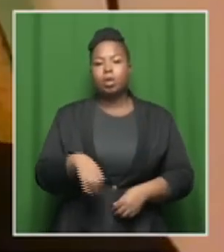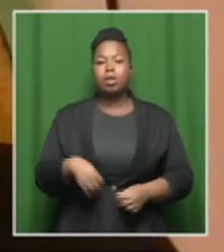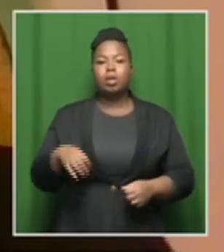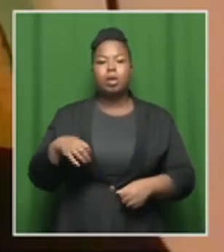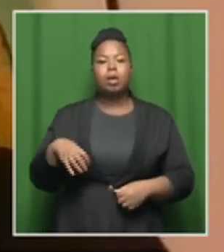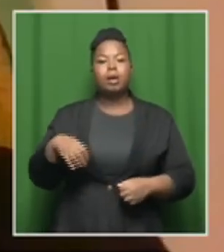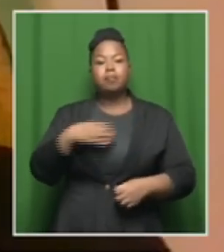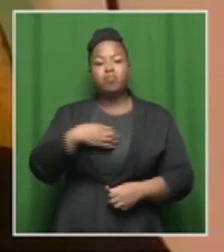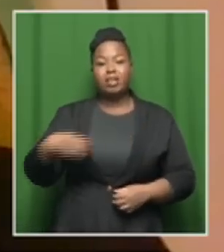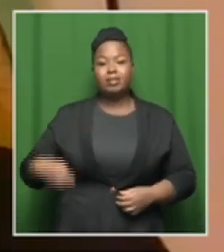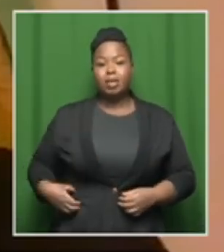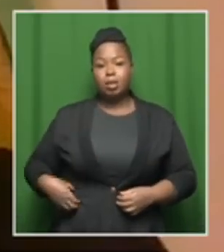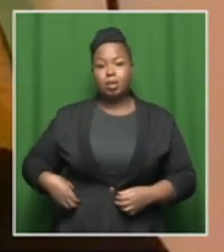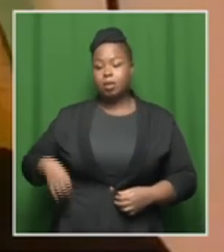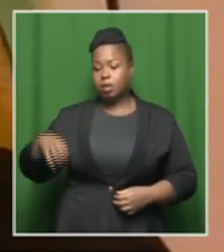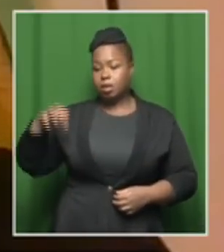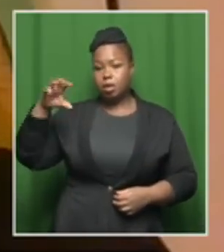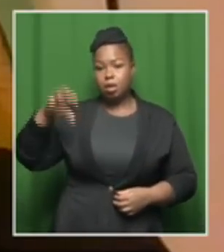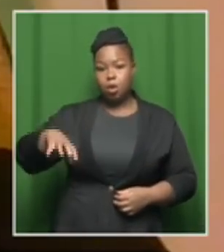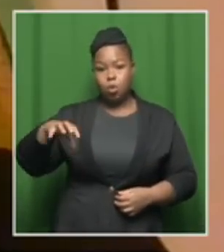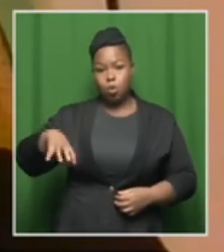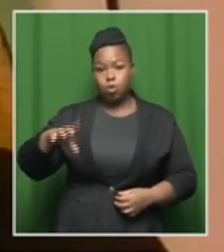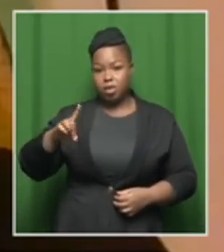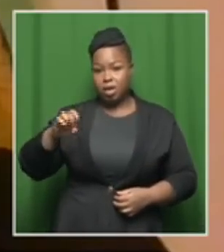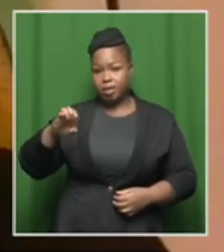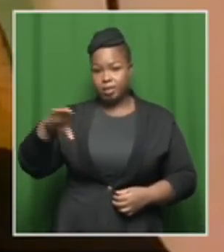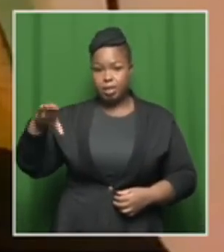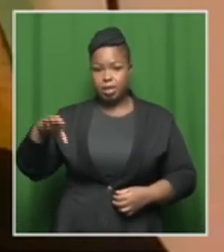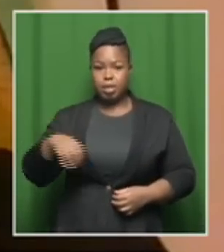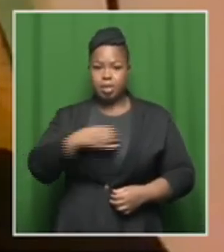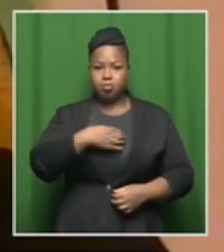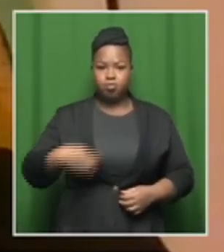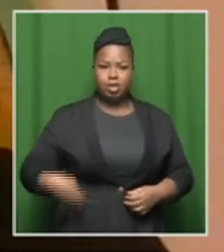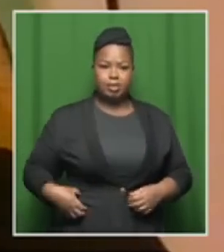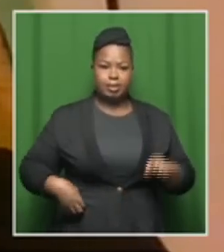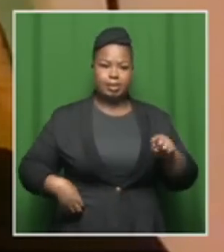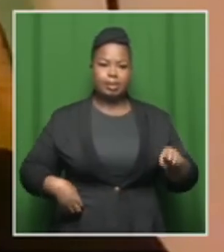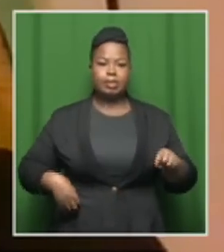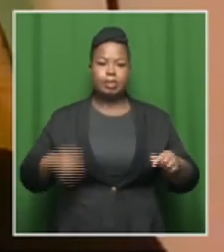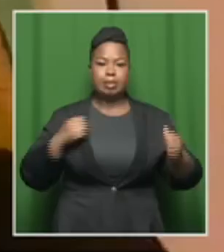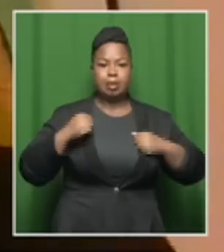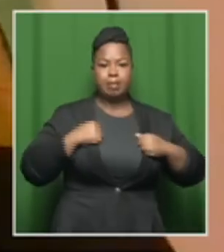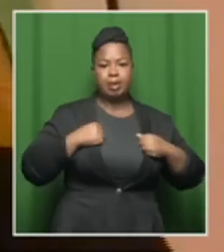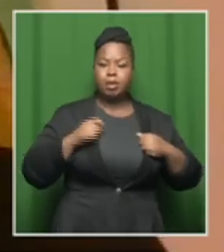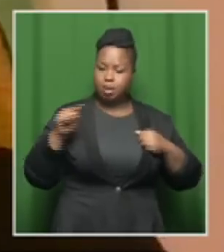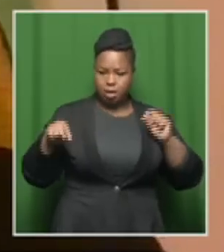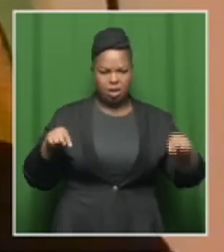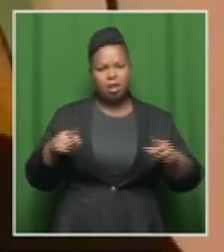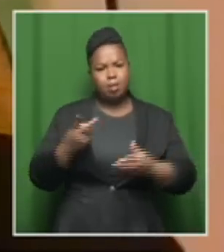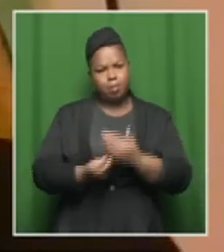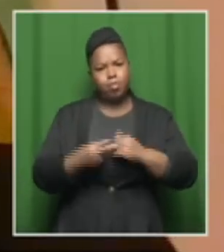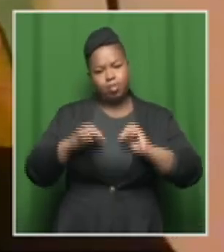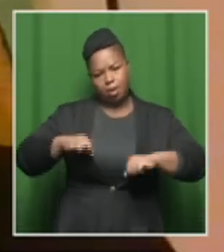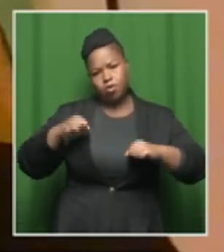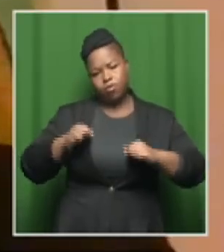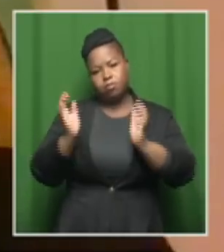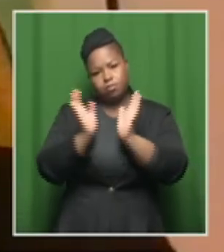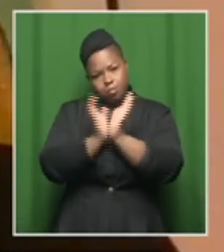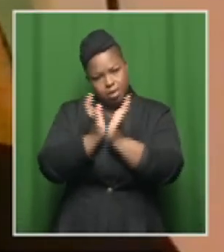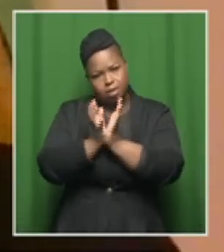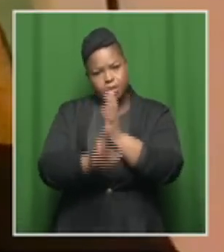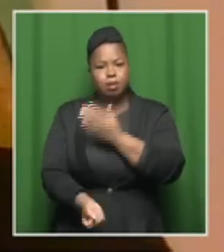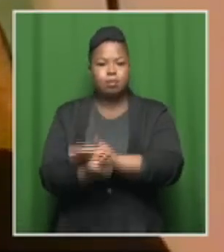and apparently they have agreed to meet up. Also, Ramaphosa spoke to Kagame yesterday. They agreed that there was a need for an